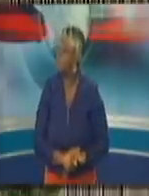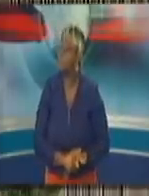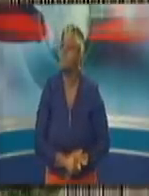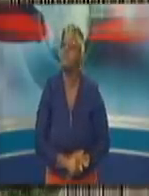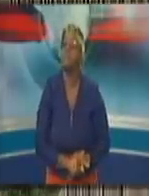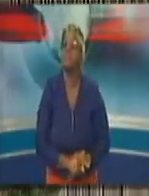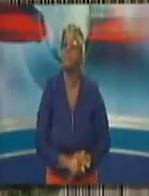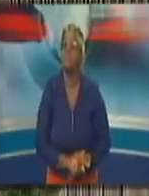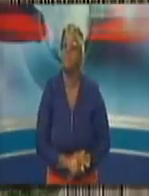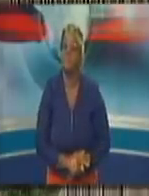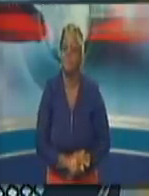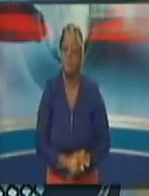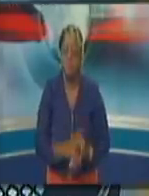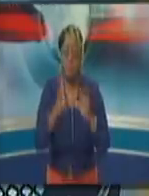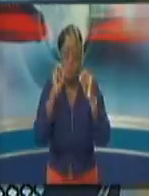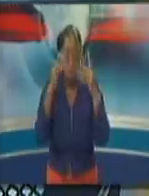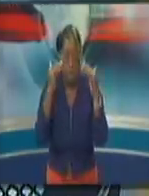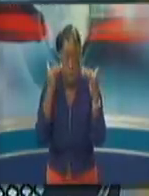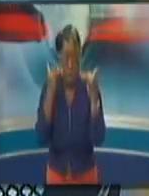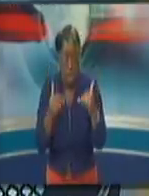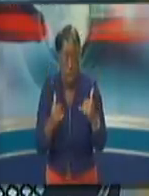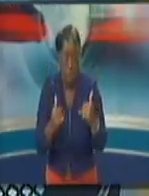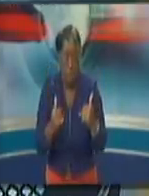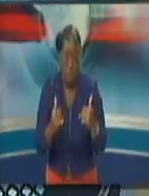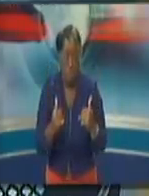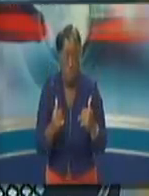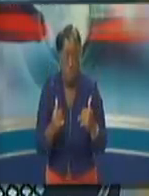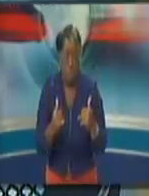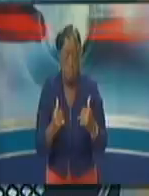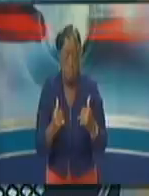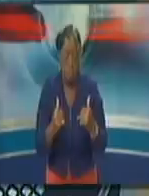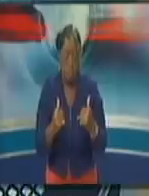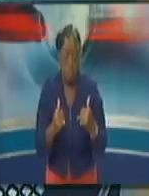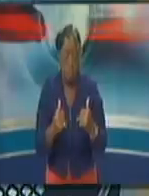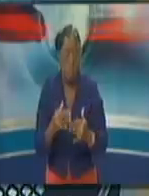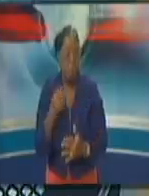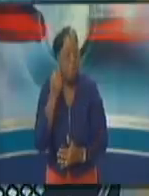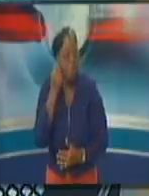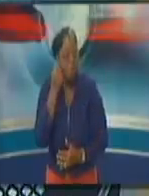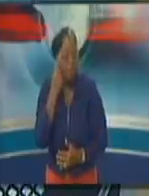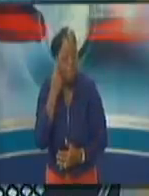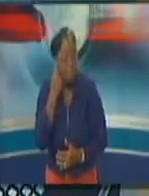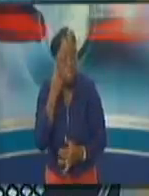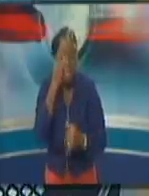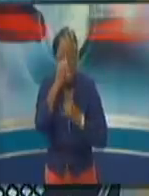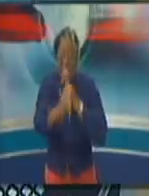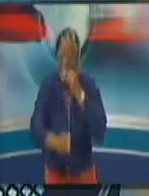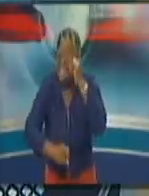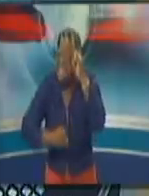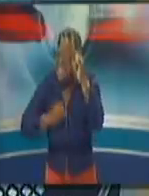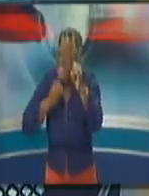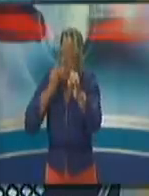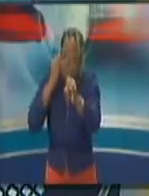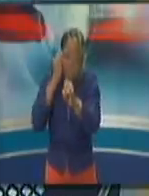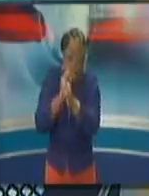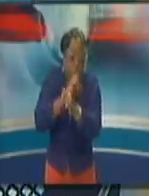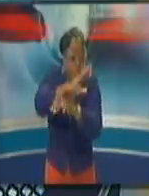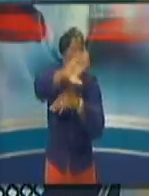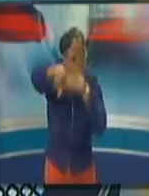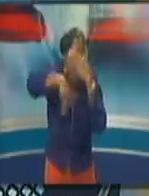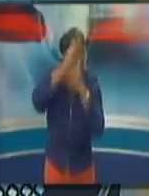Dr. Othello? Okay, at this time, it is recognized internationally that there is an increased